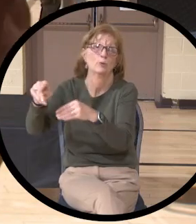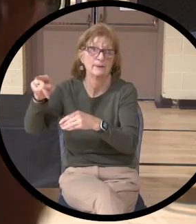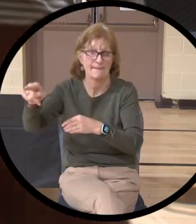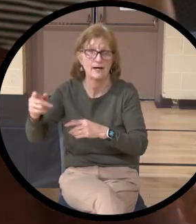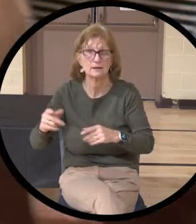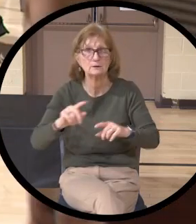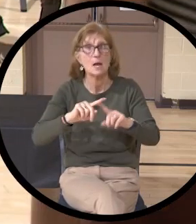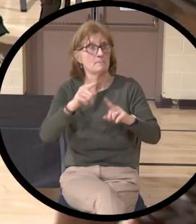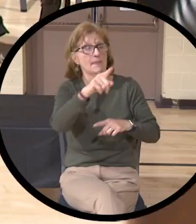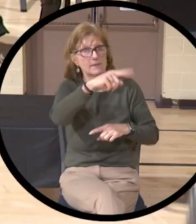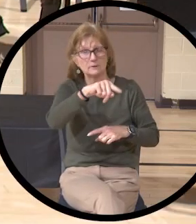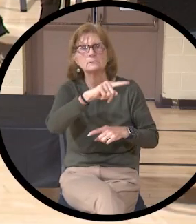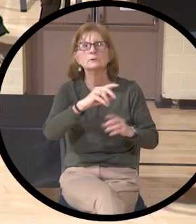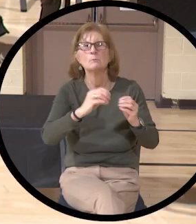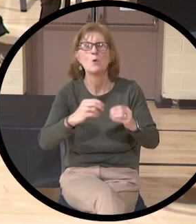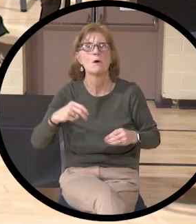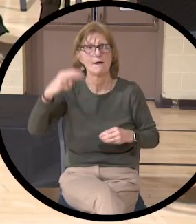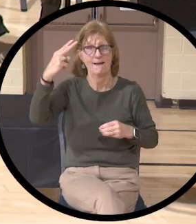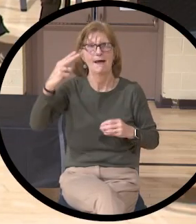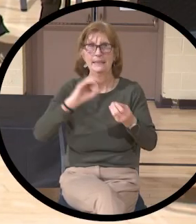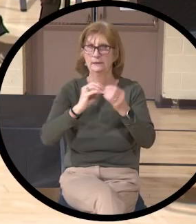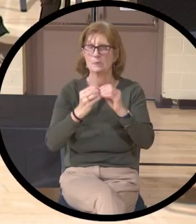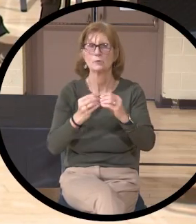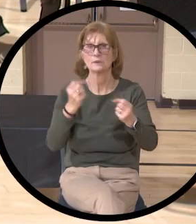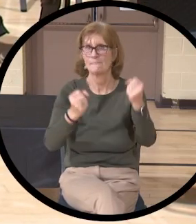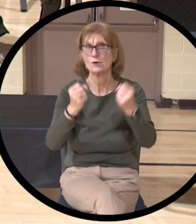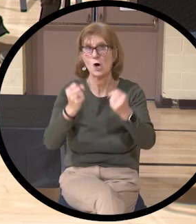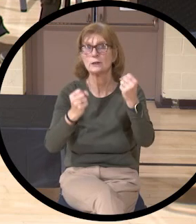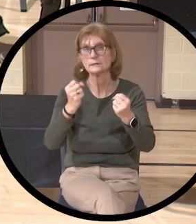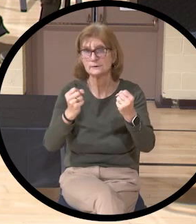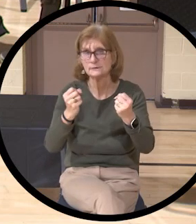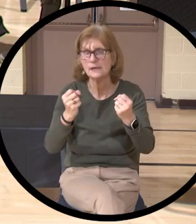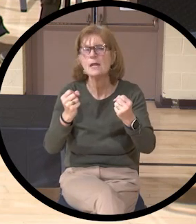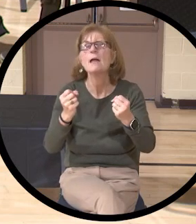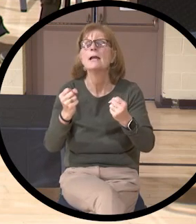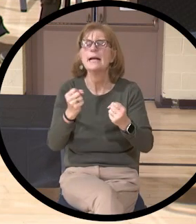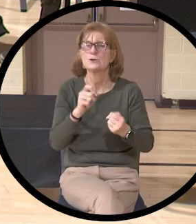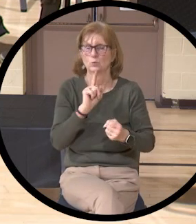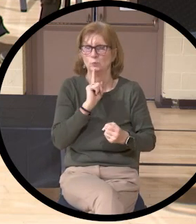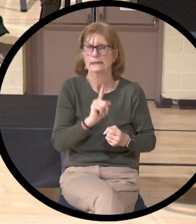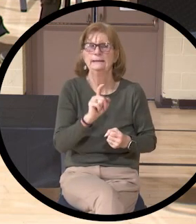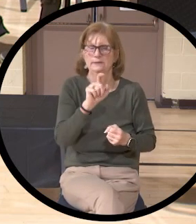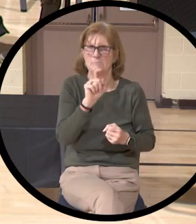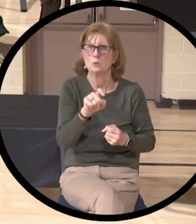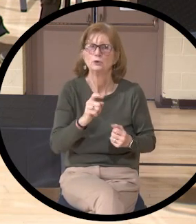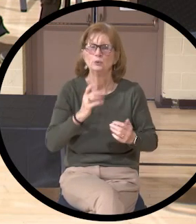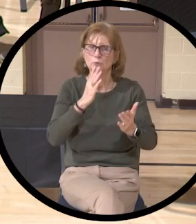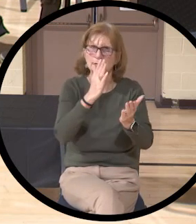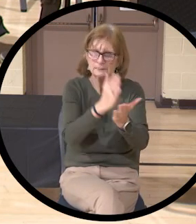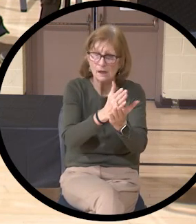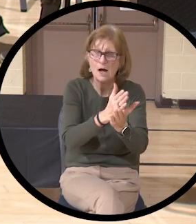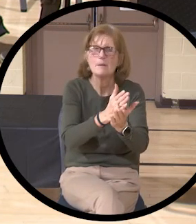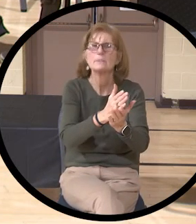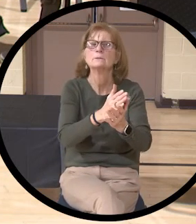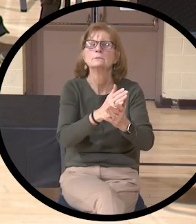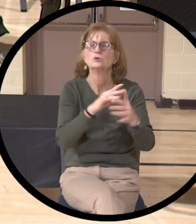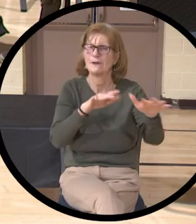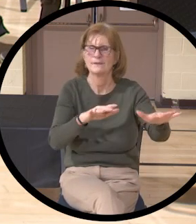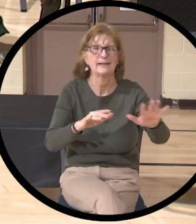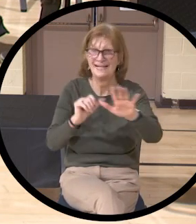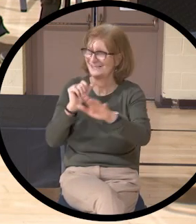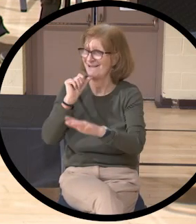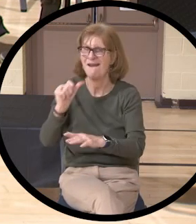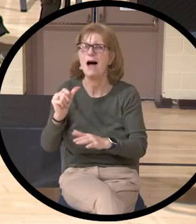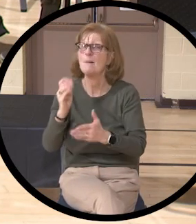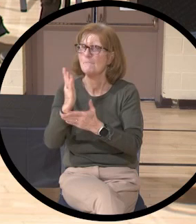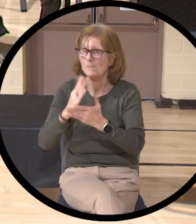they are designed to determine right-of-way and not to be used as a traffic calming device. So I understand where you're coming from. We're hoping